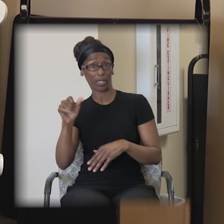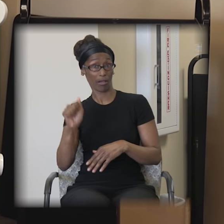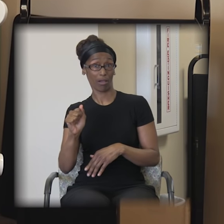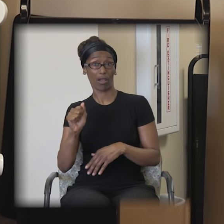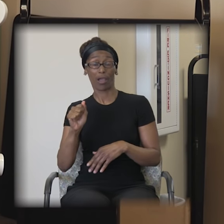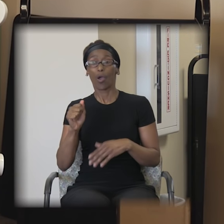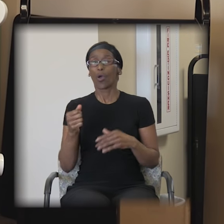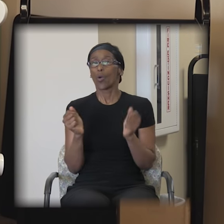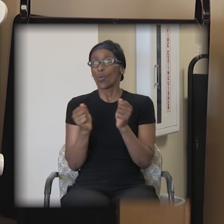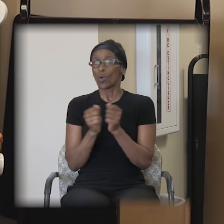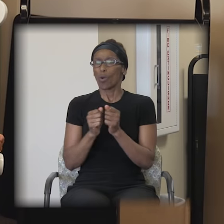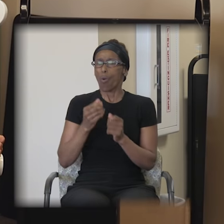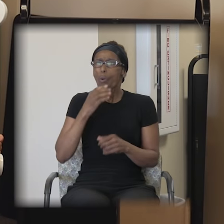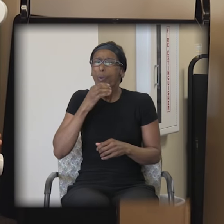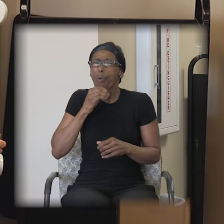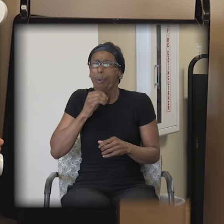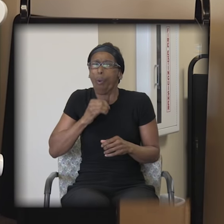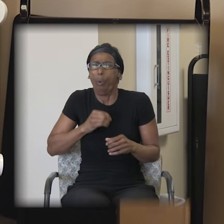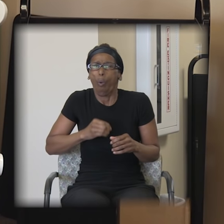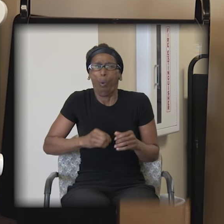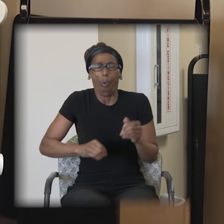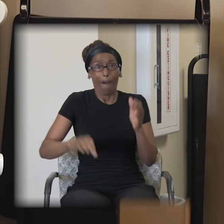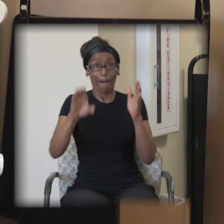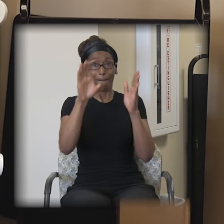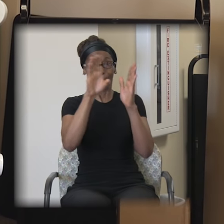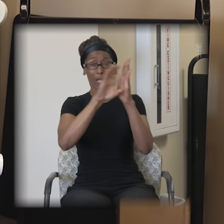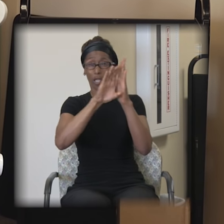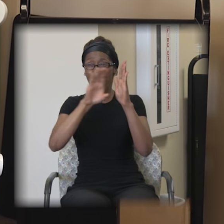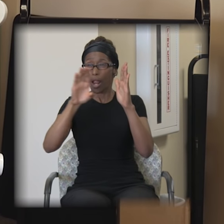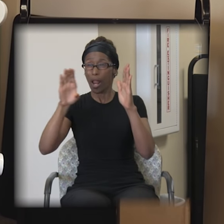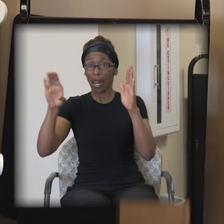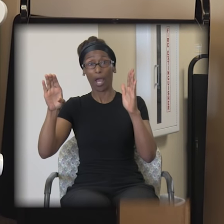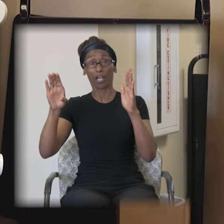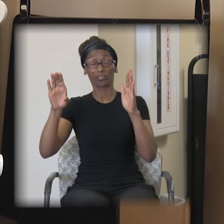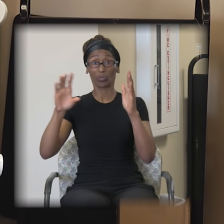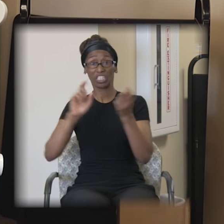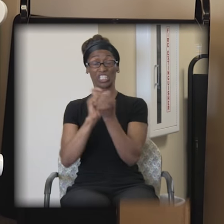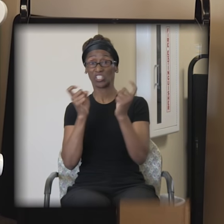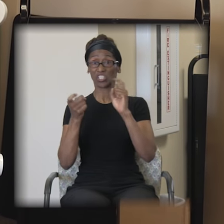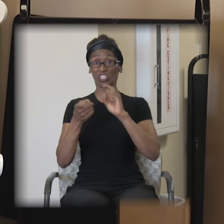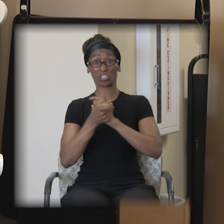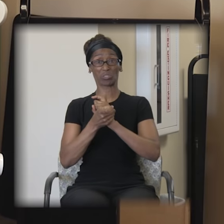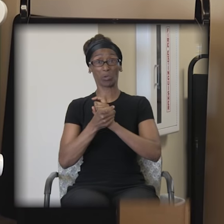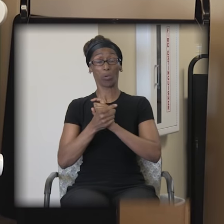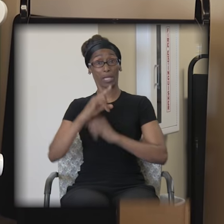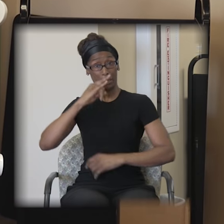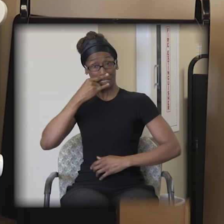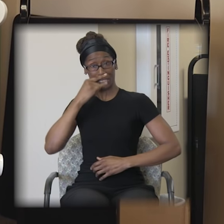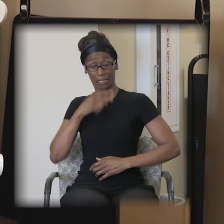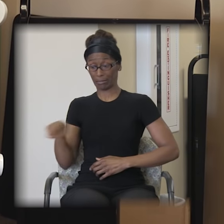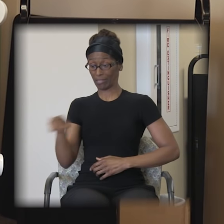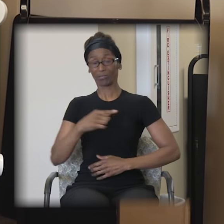photos. And what he did was he took them and he made them kid friendly. So this is exactly what the